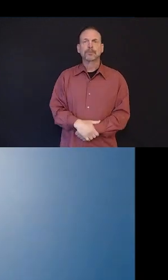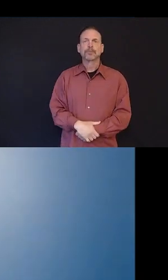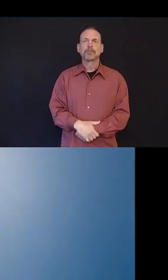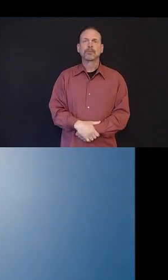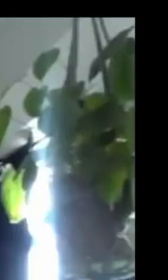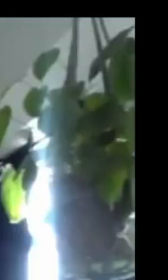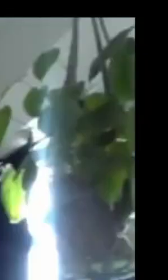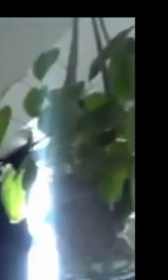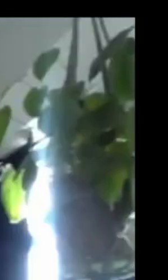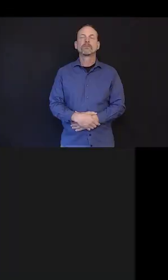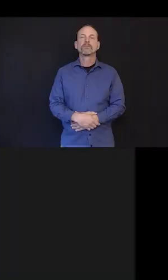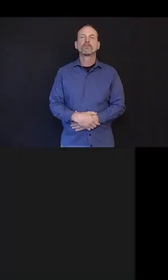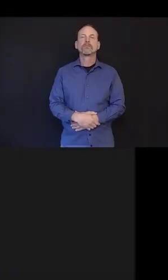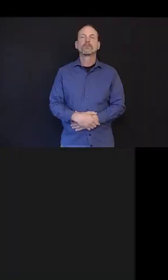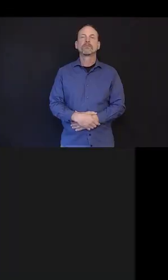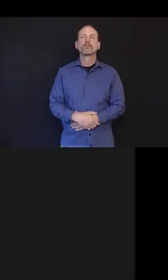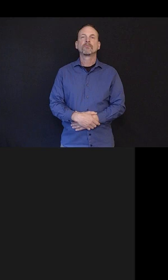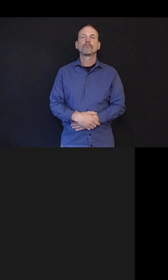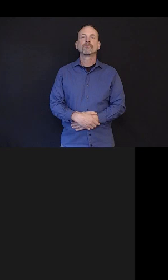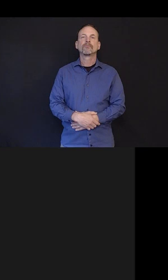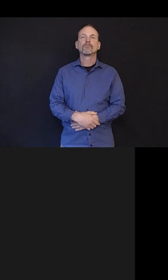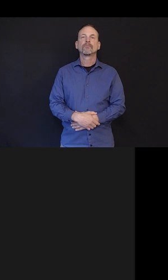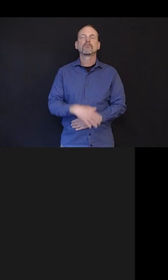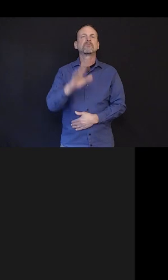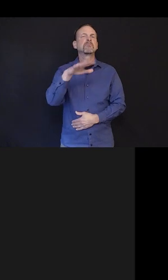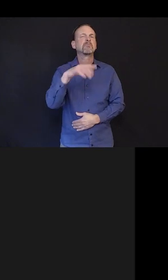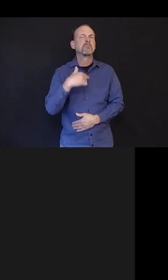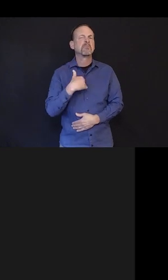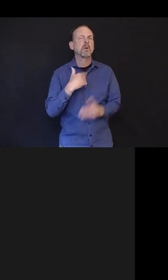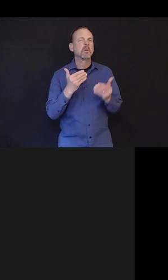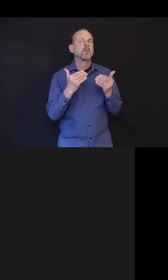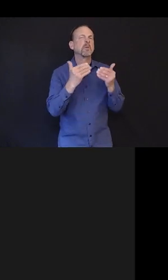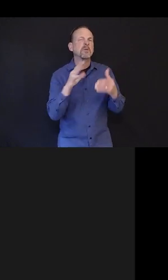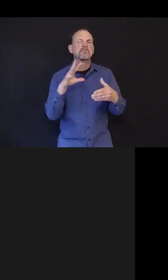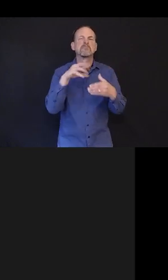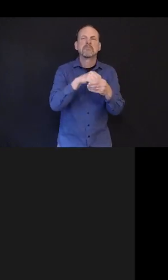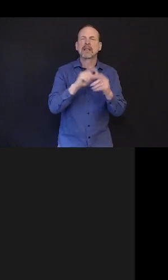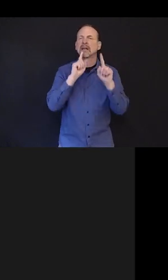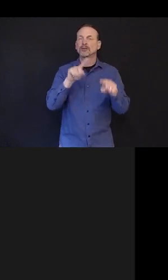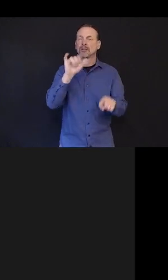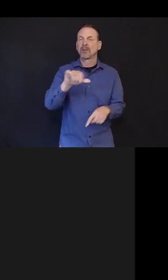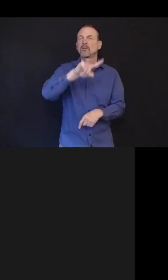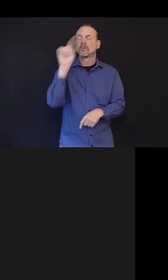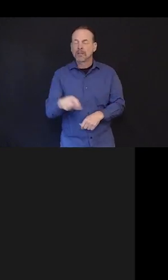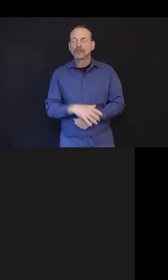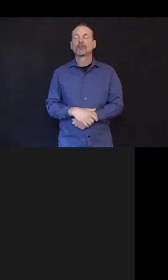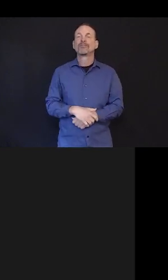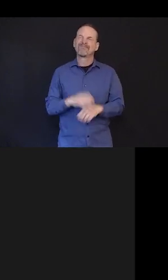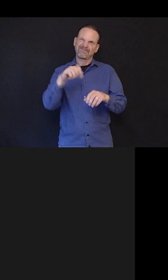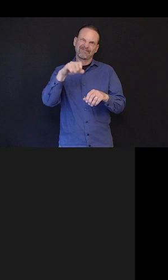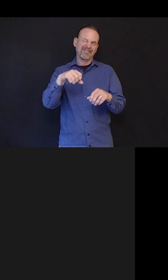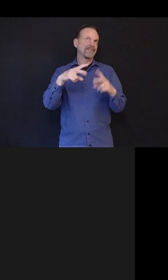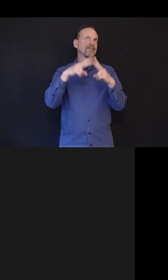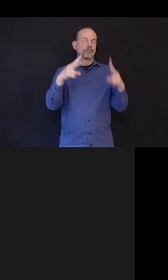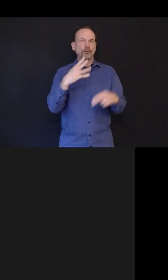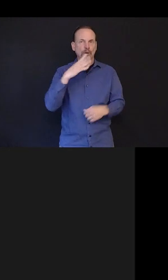expense that you want to? I'm happy to jump in on this one. This is a really great question. When we worked hard up until